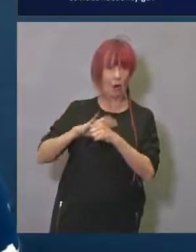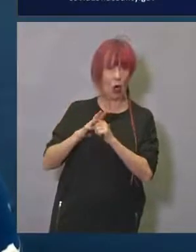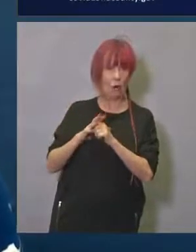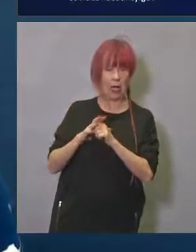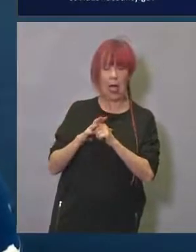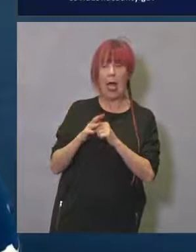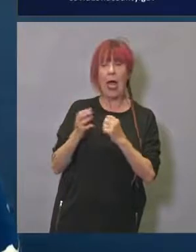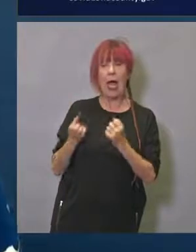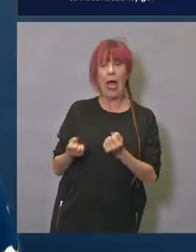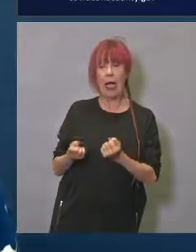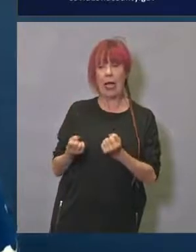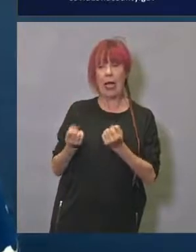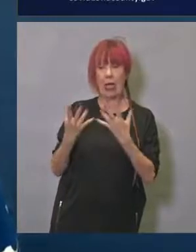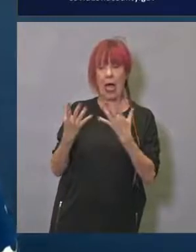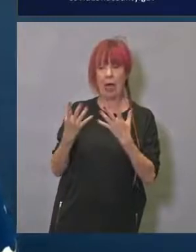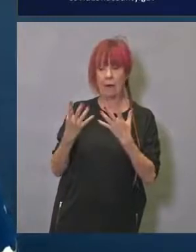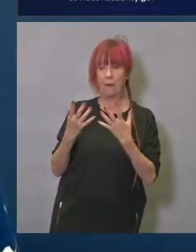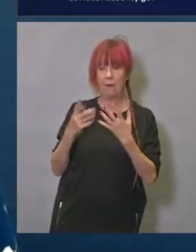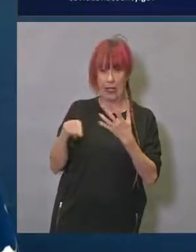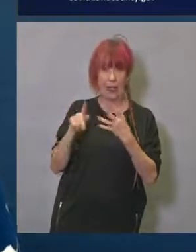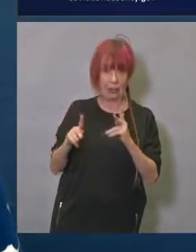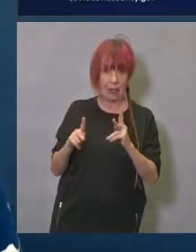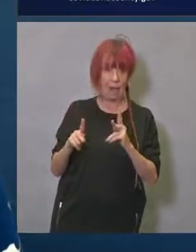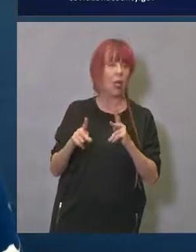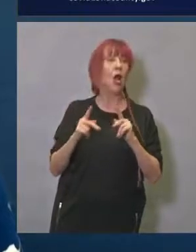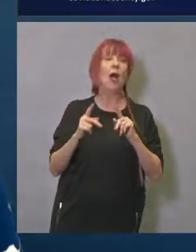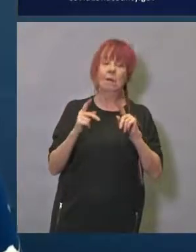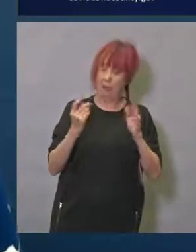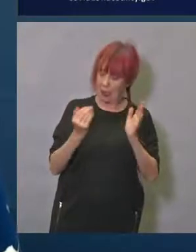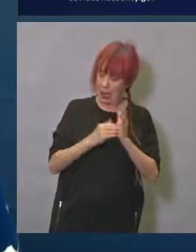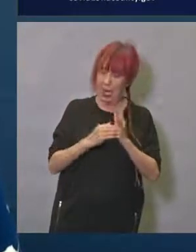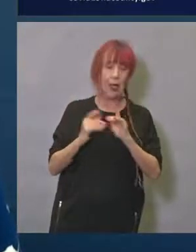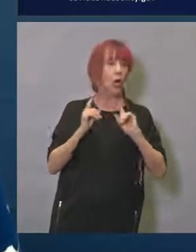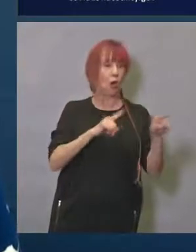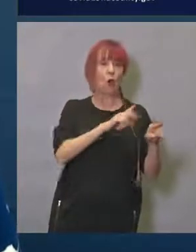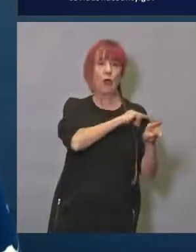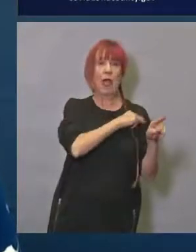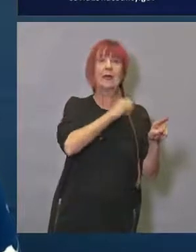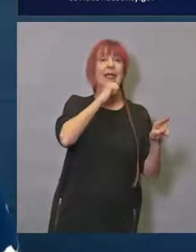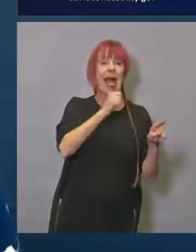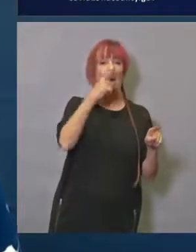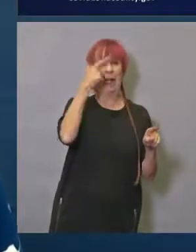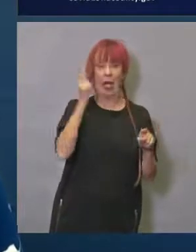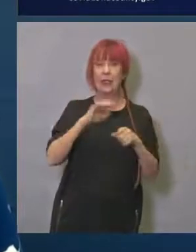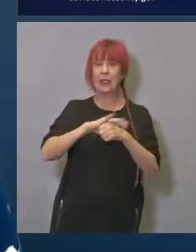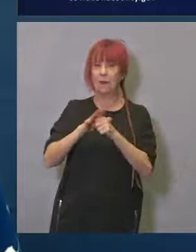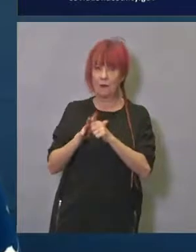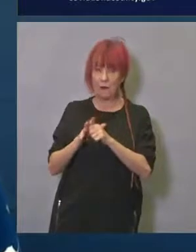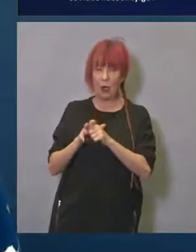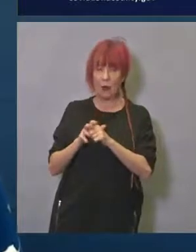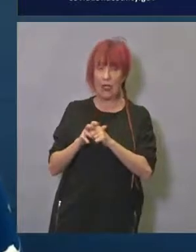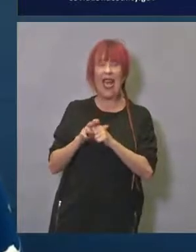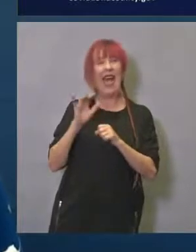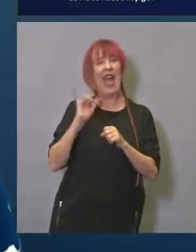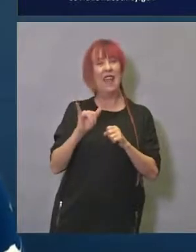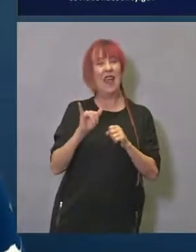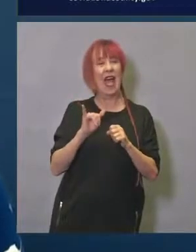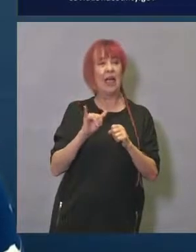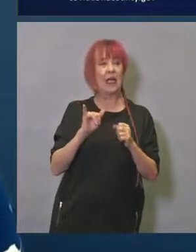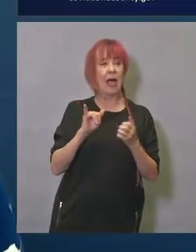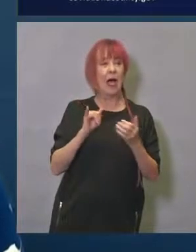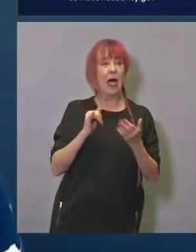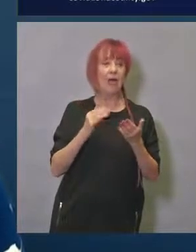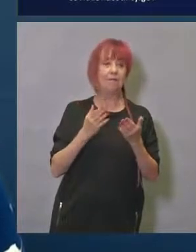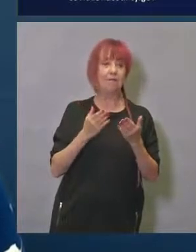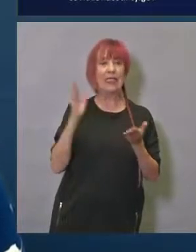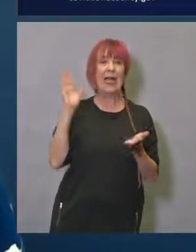aren't necessarily, again, there because of their COVID diagnosis. That results in a slight decline in the length of stay.